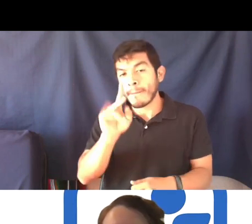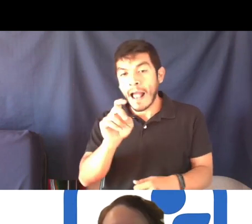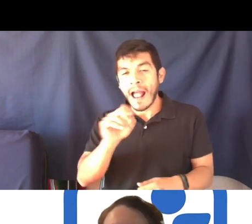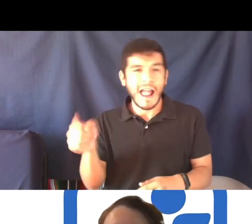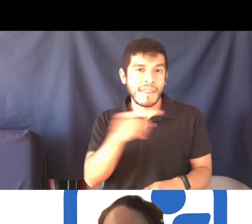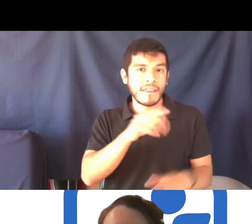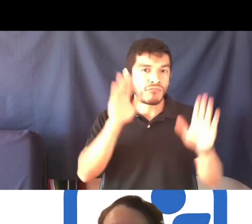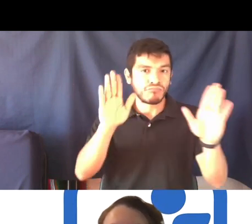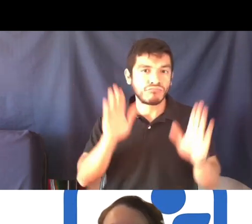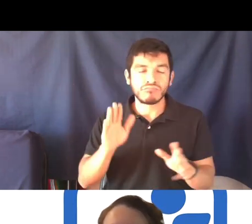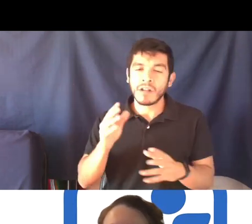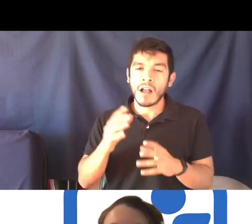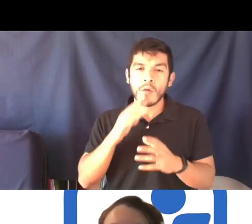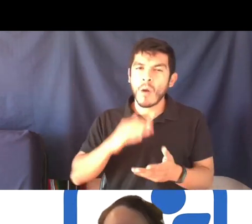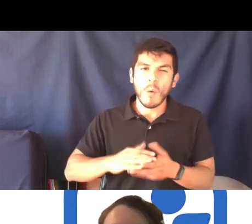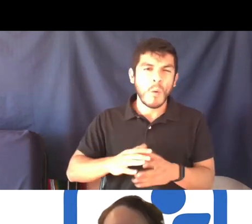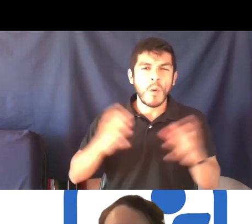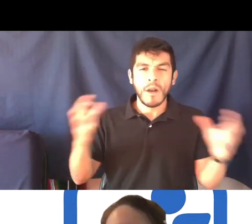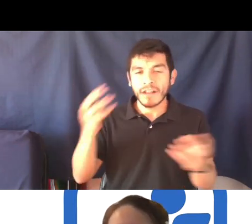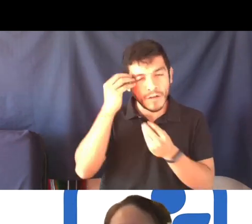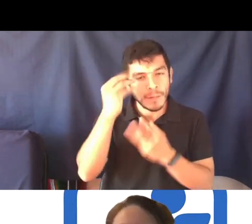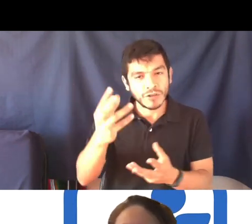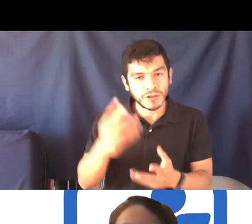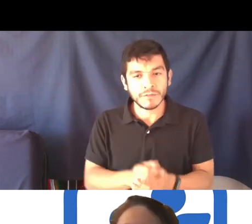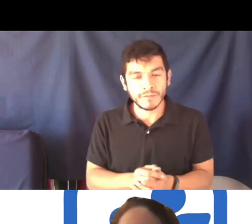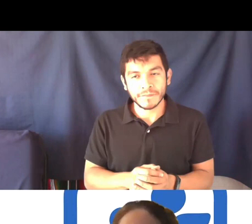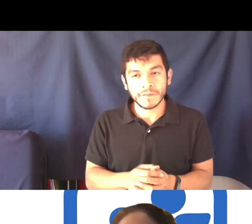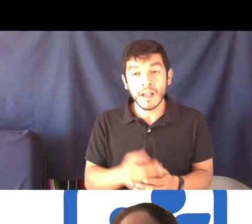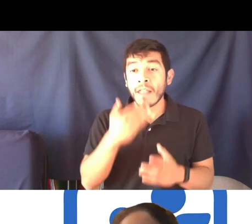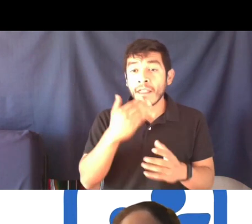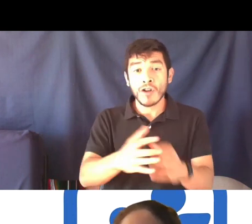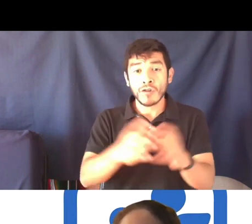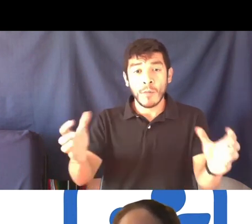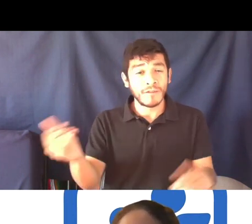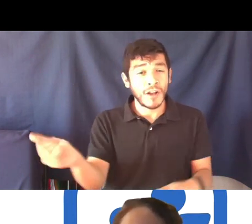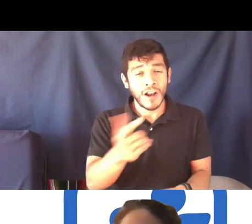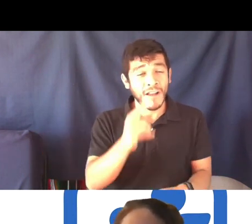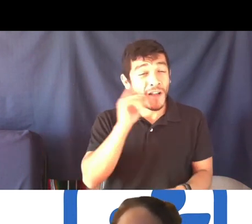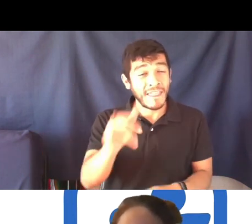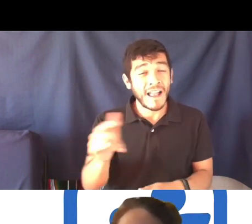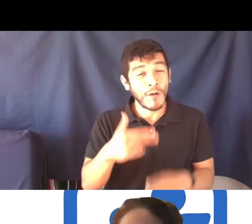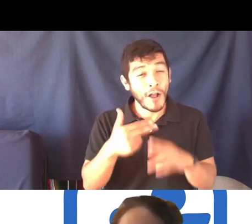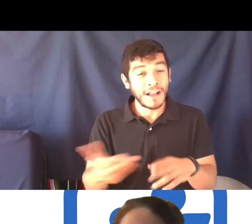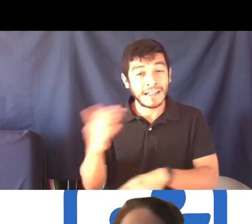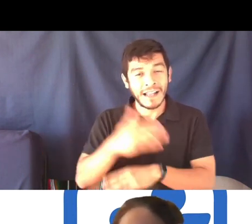amount of information. Thank you so much, everyone. And with that, we'll call it a day. Have a good Wednesday.